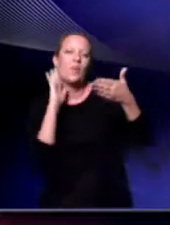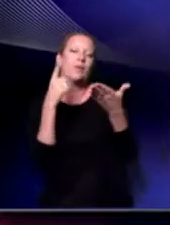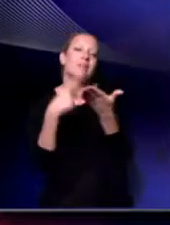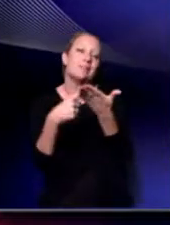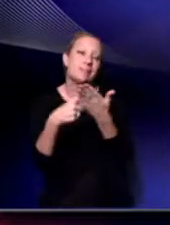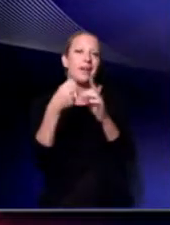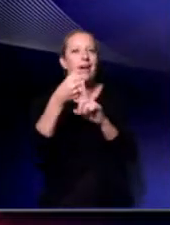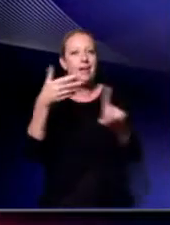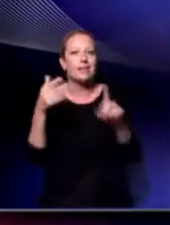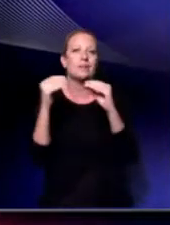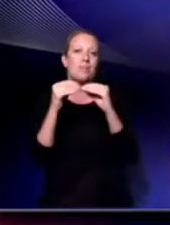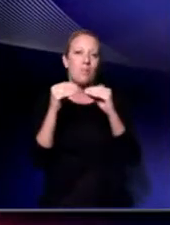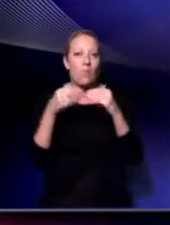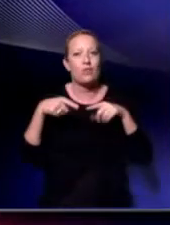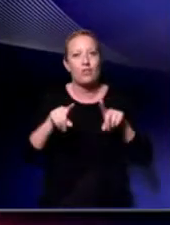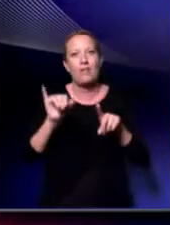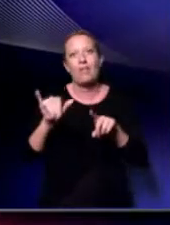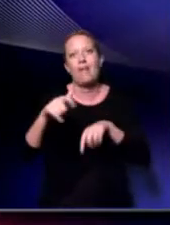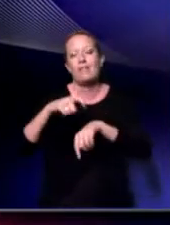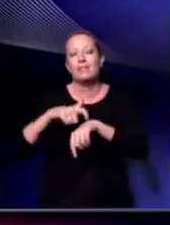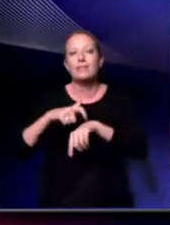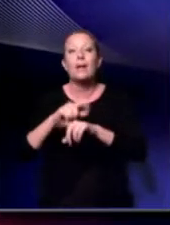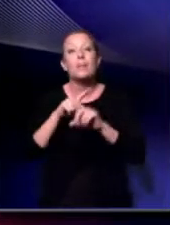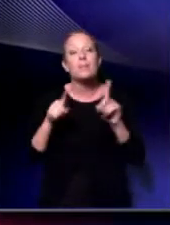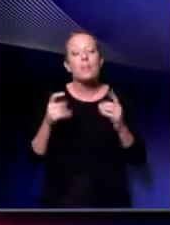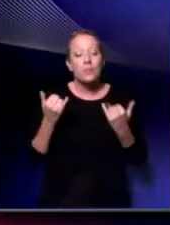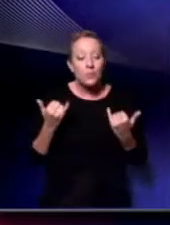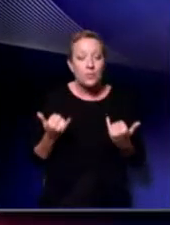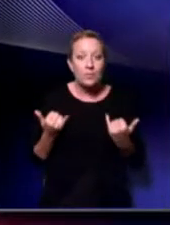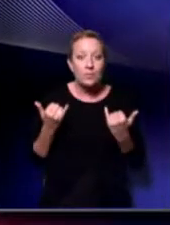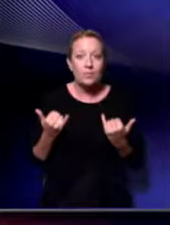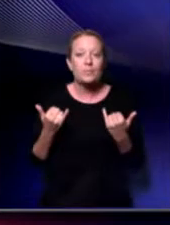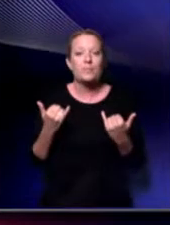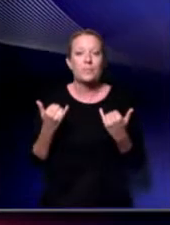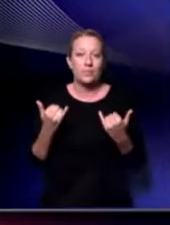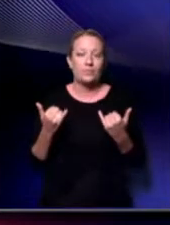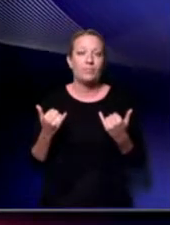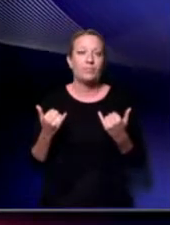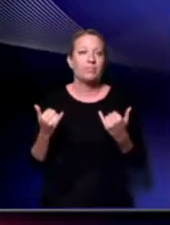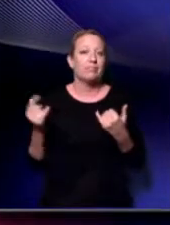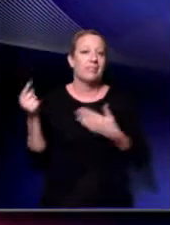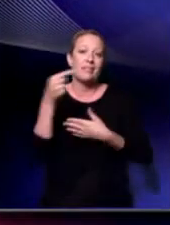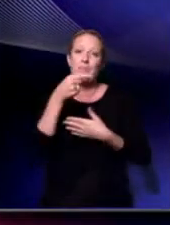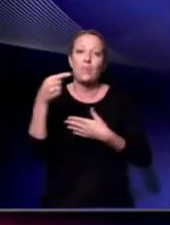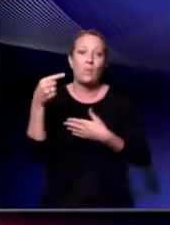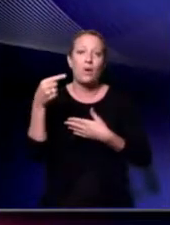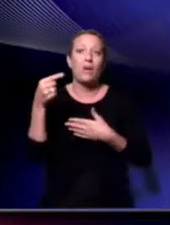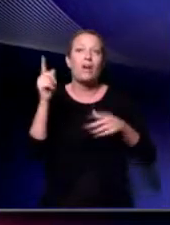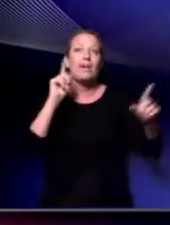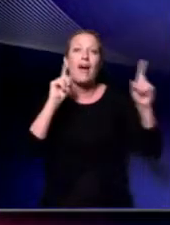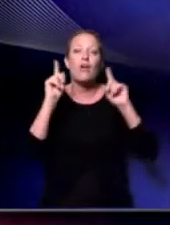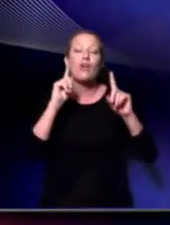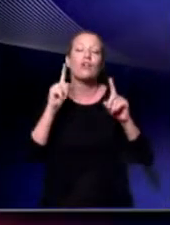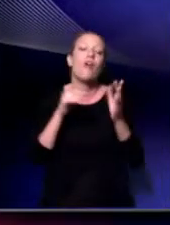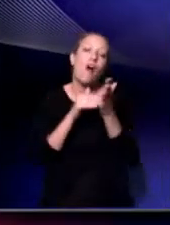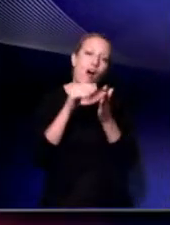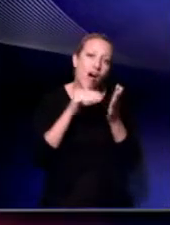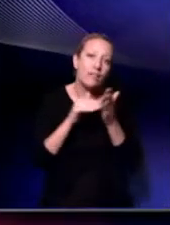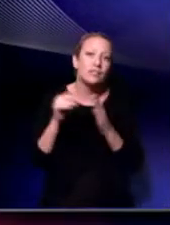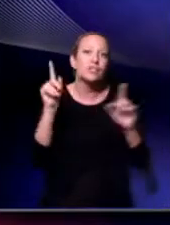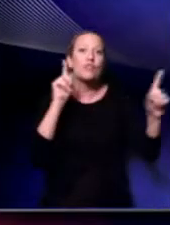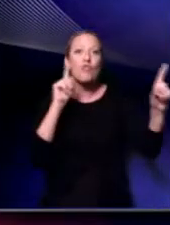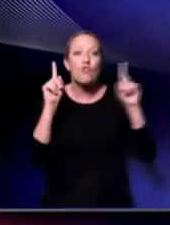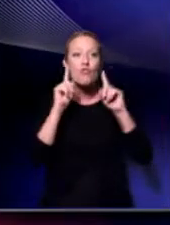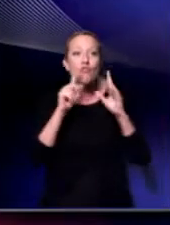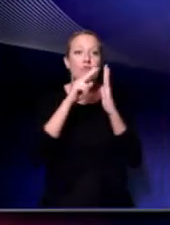time. But I did want to mention at this point, the number one thing that I heard from you, that I read from